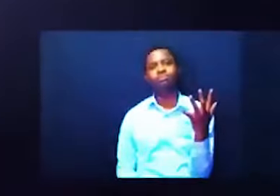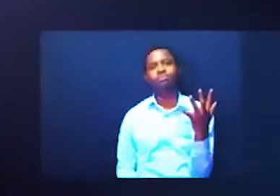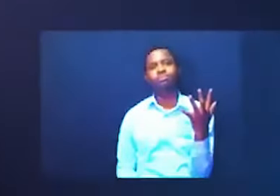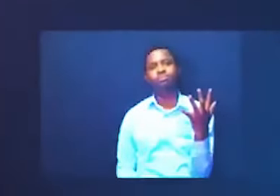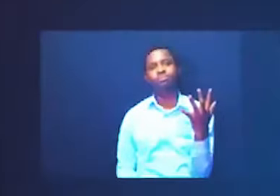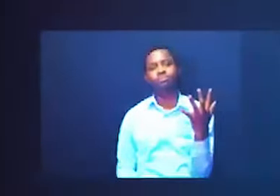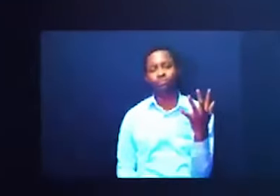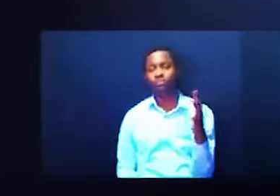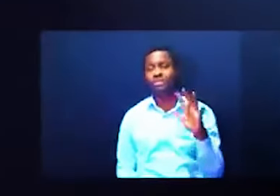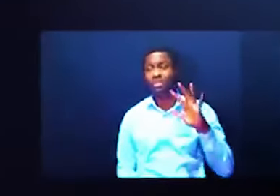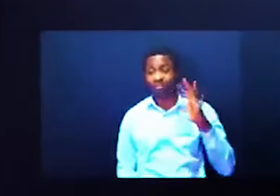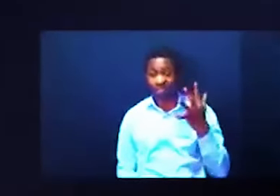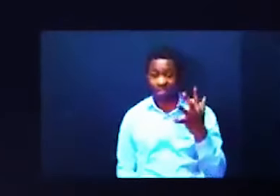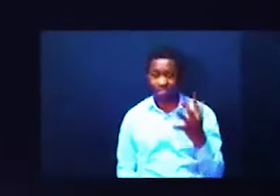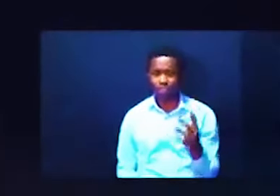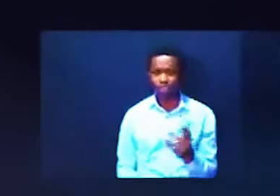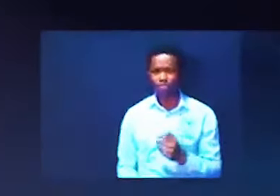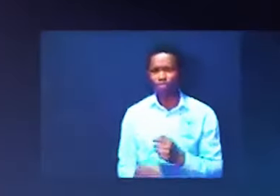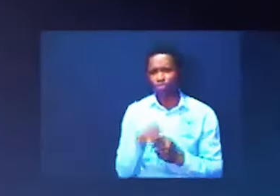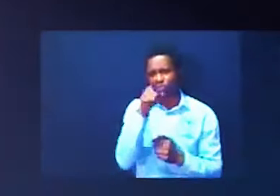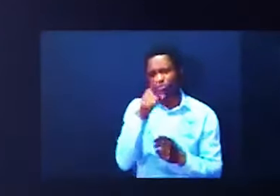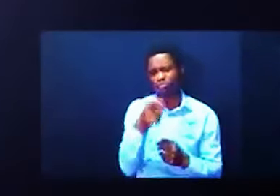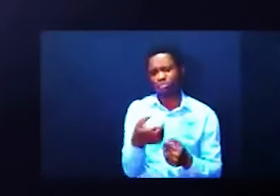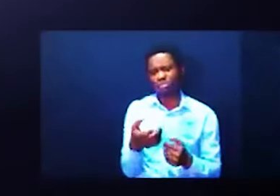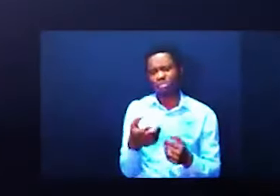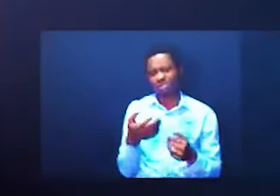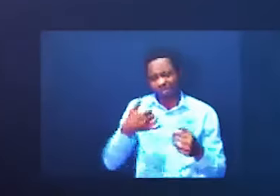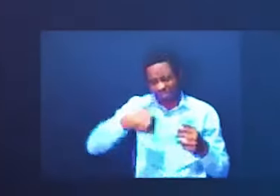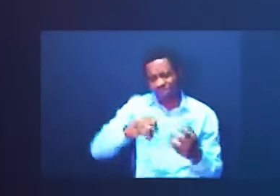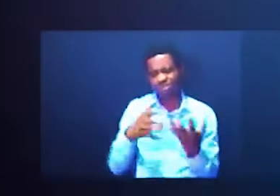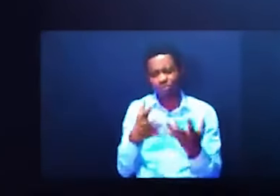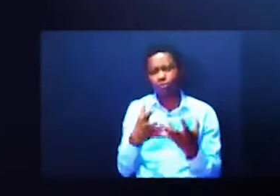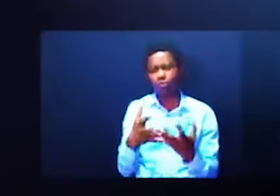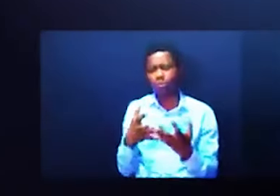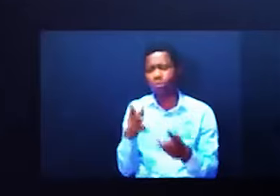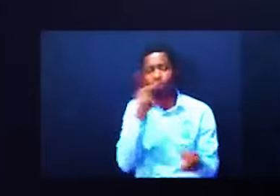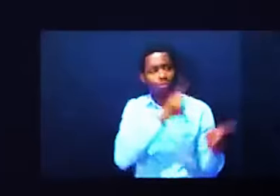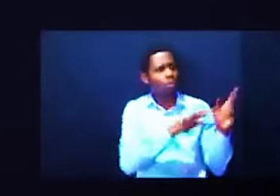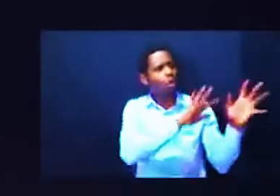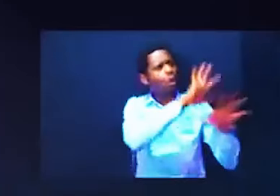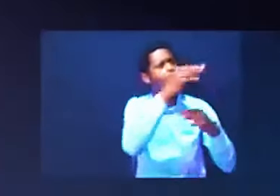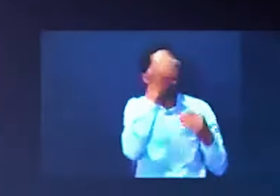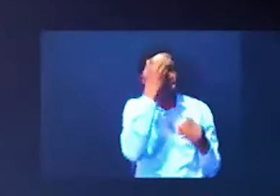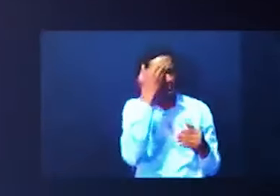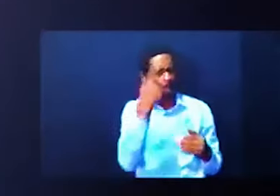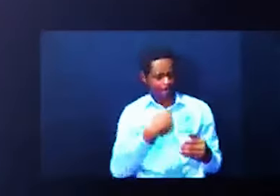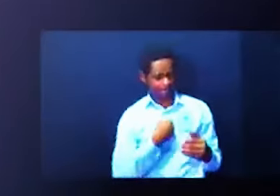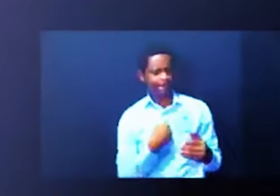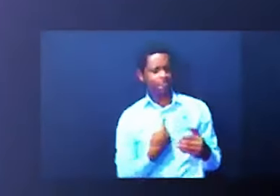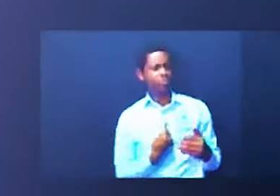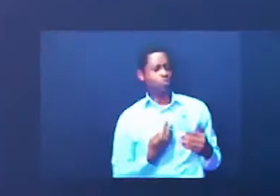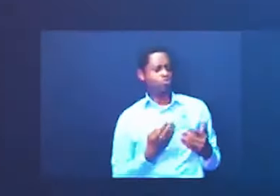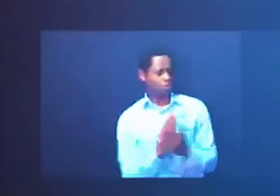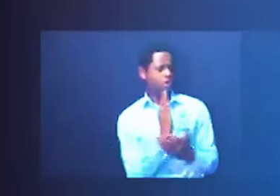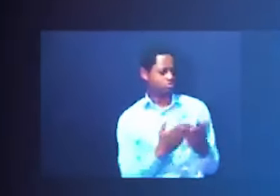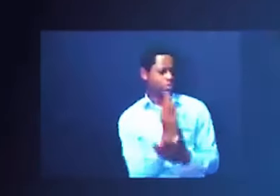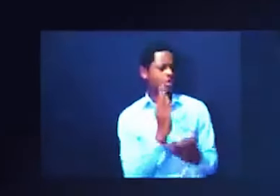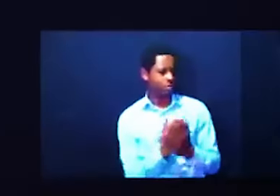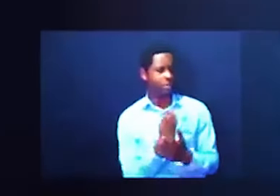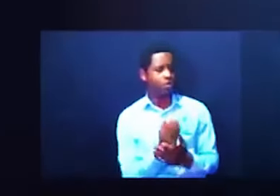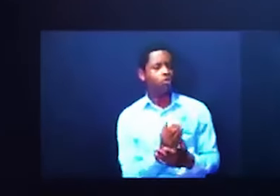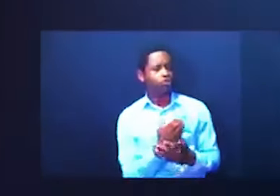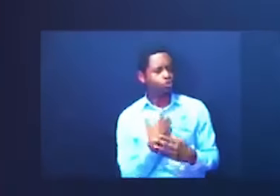your side of the story. So they keep